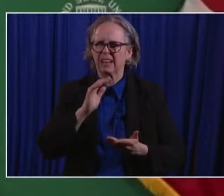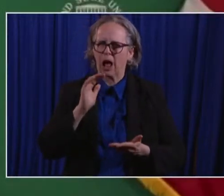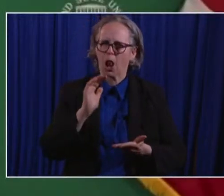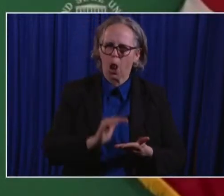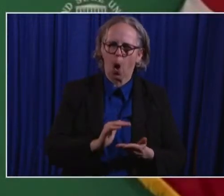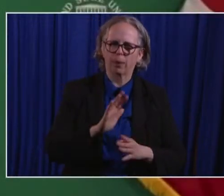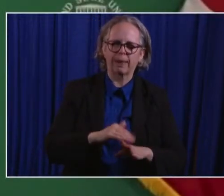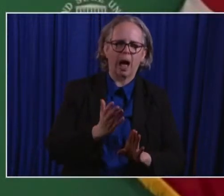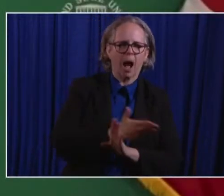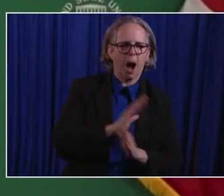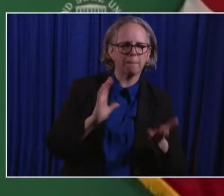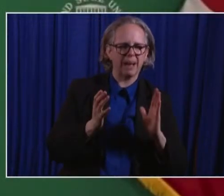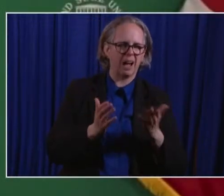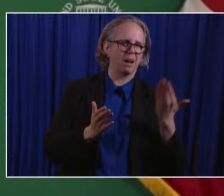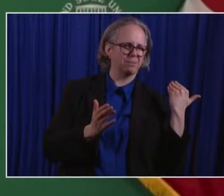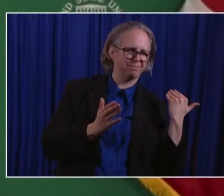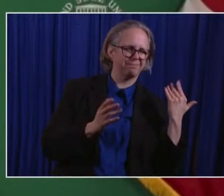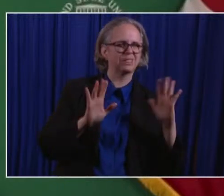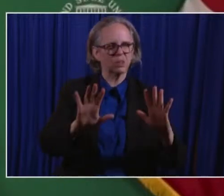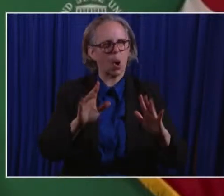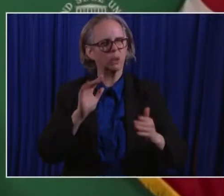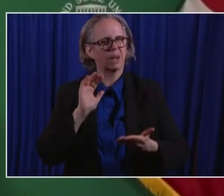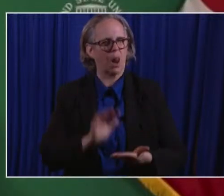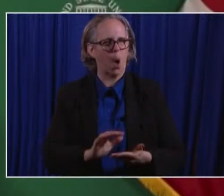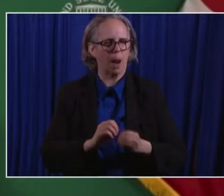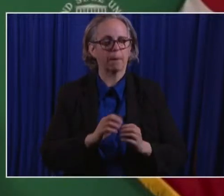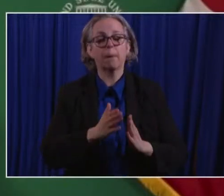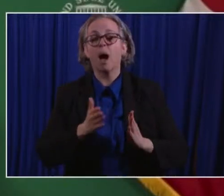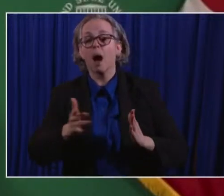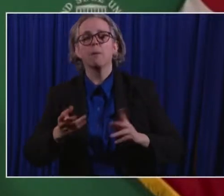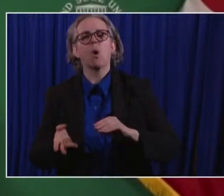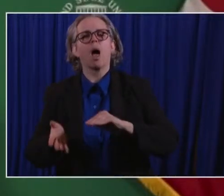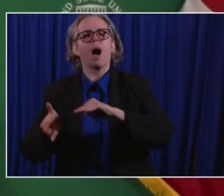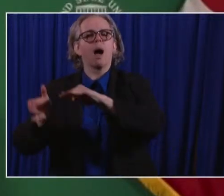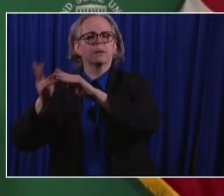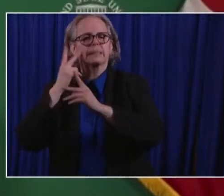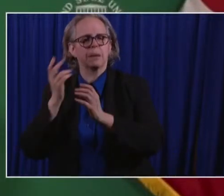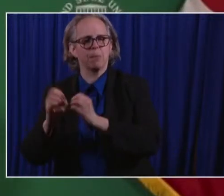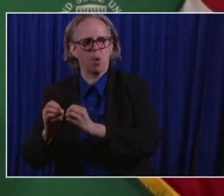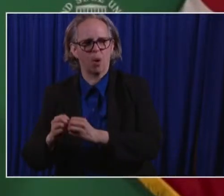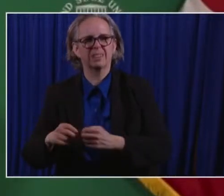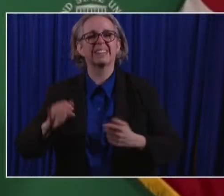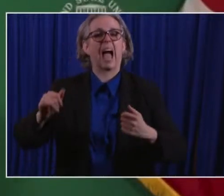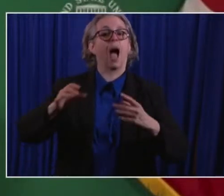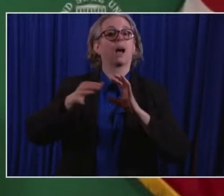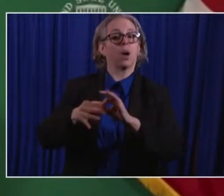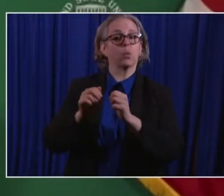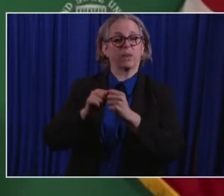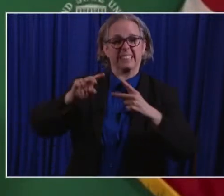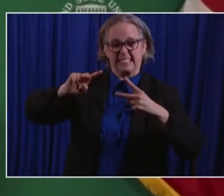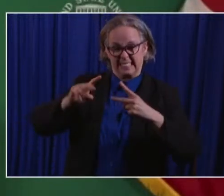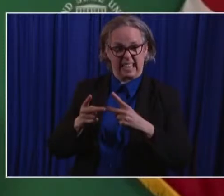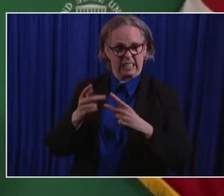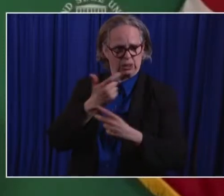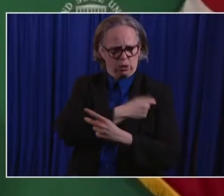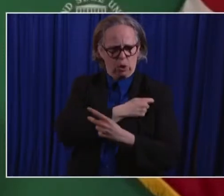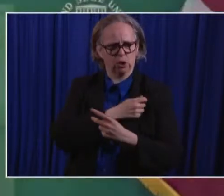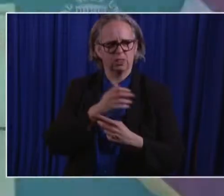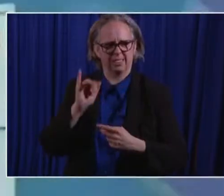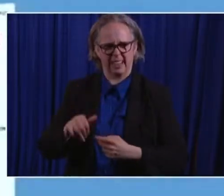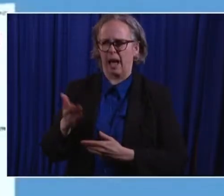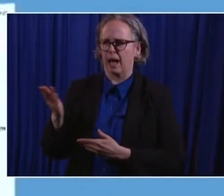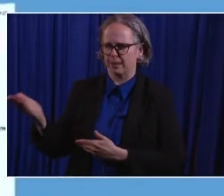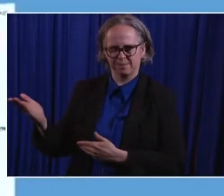seeing. So let's go to the next slide, Eric. And this is second doses completed, and again, you can get an idea of